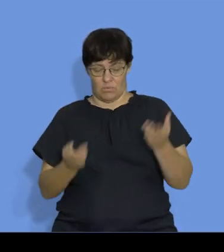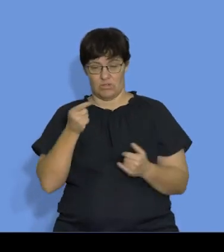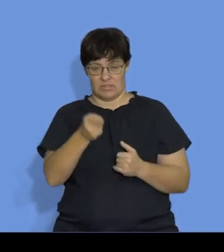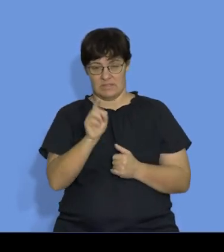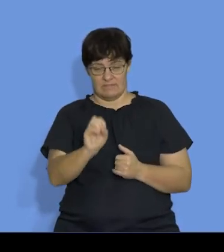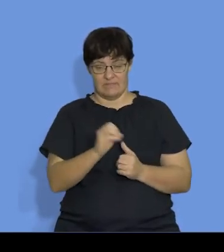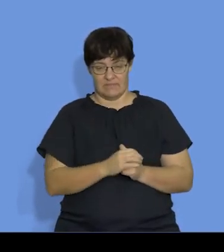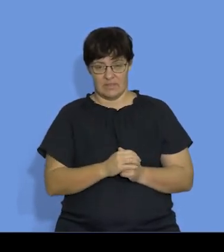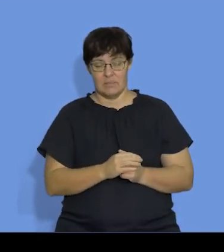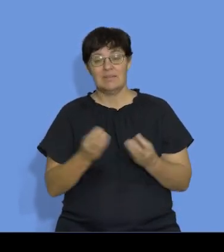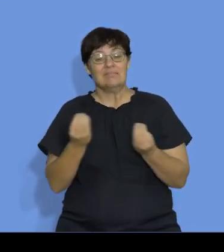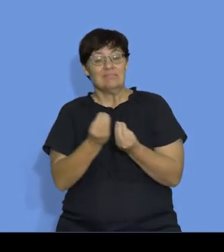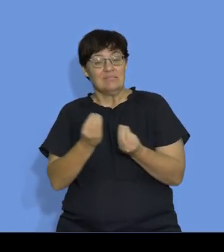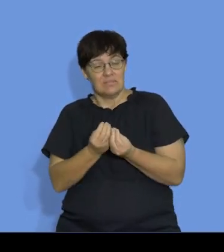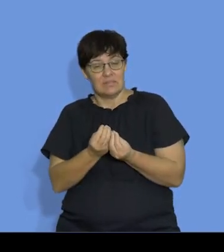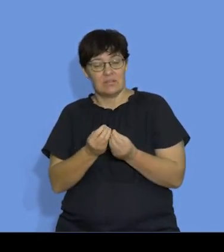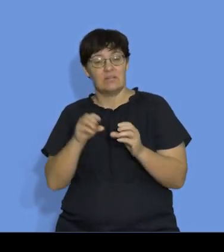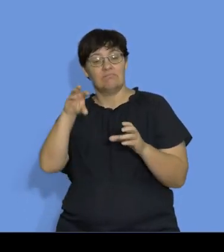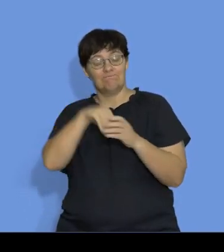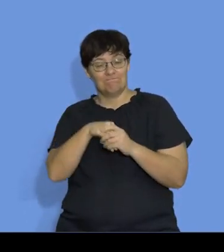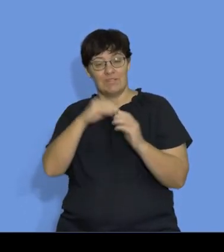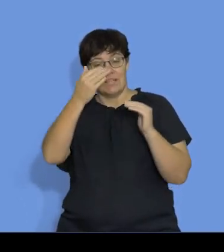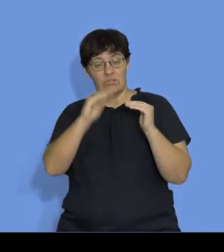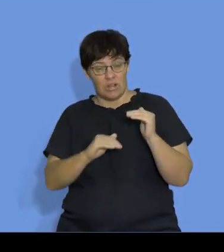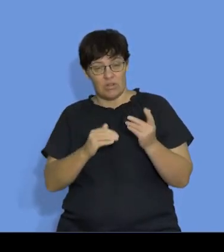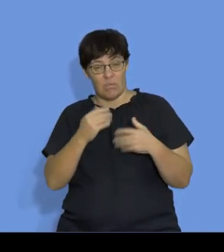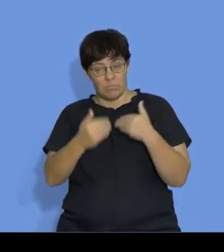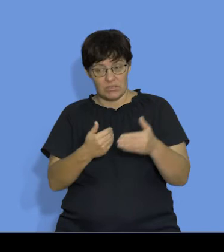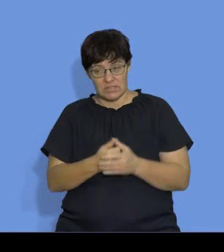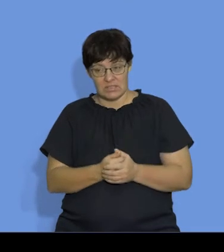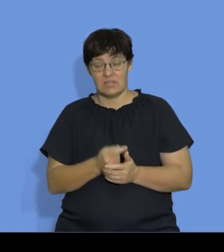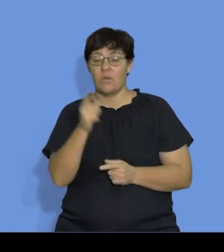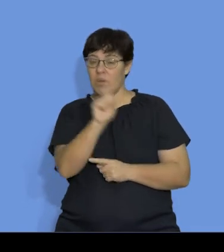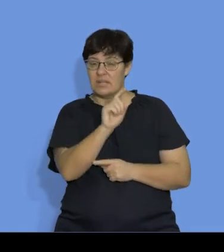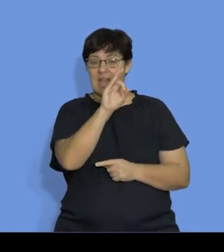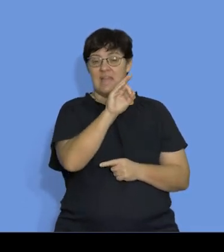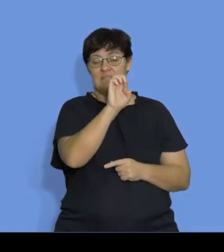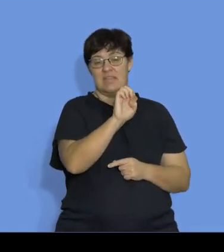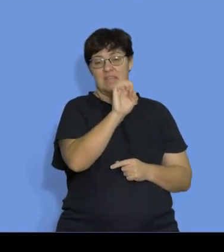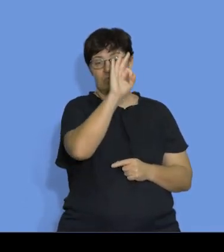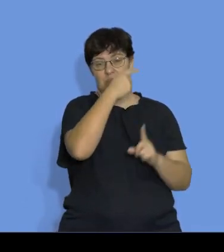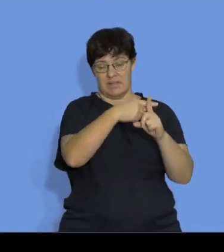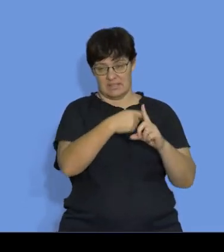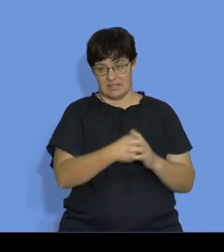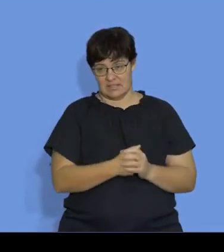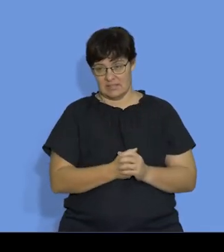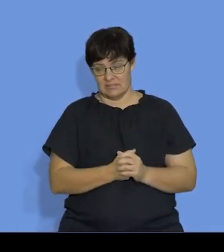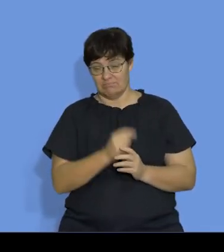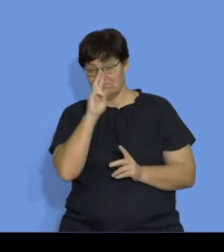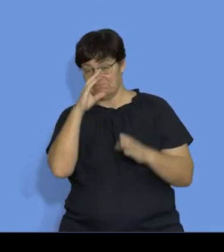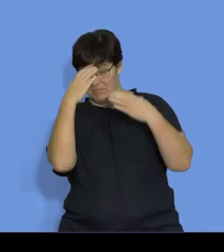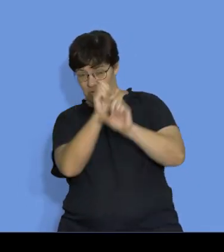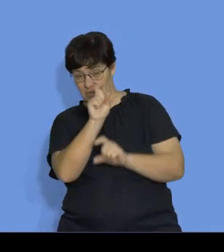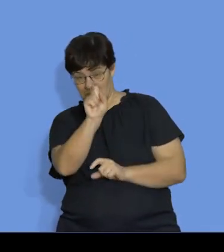But the substance that undergoes the reduction process in this case is iron 3. Right. Pay careful attention to